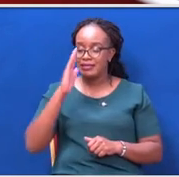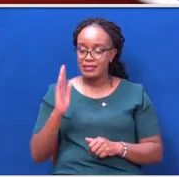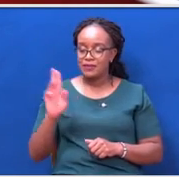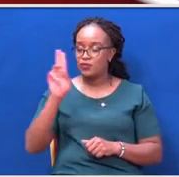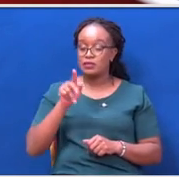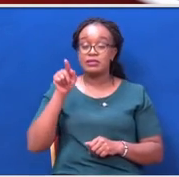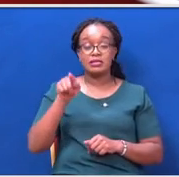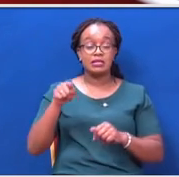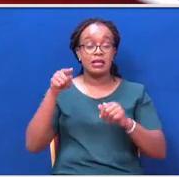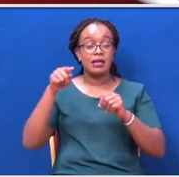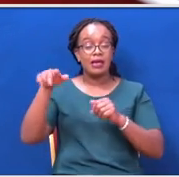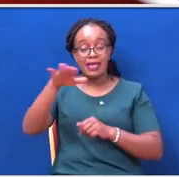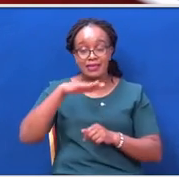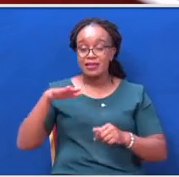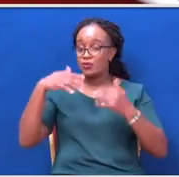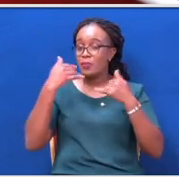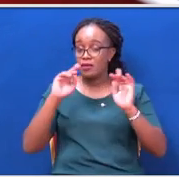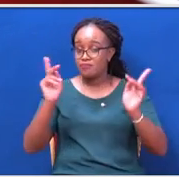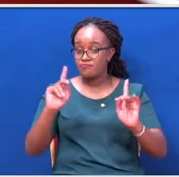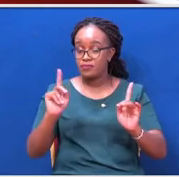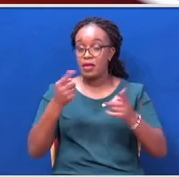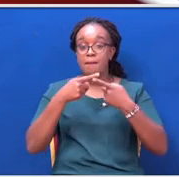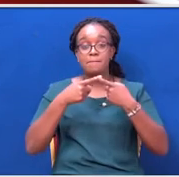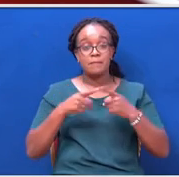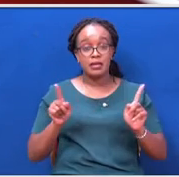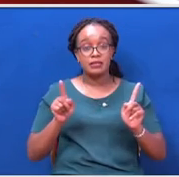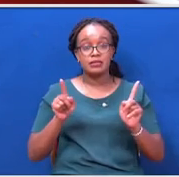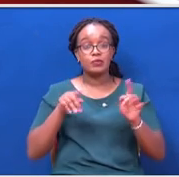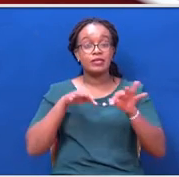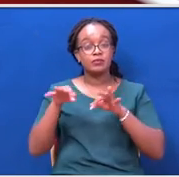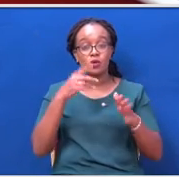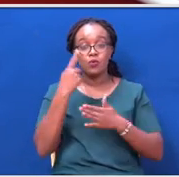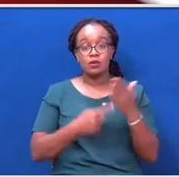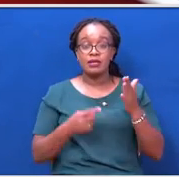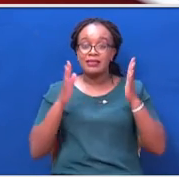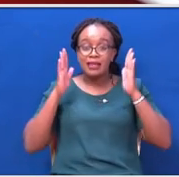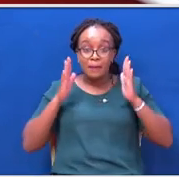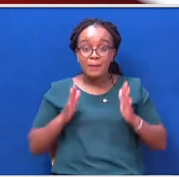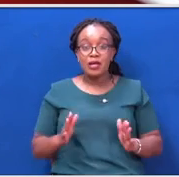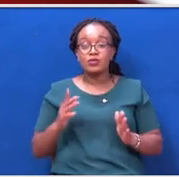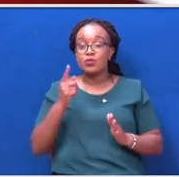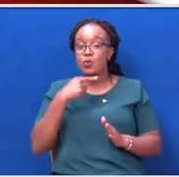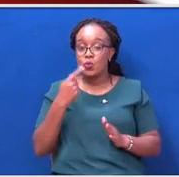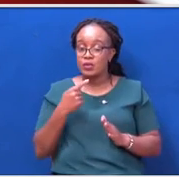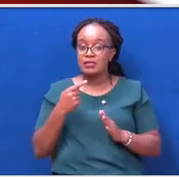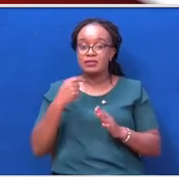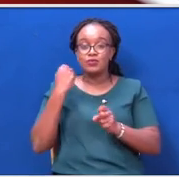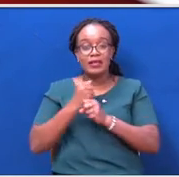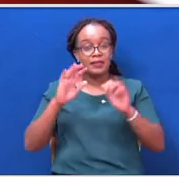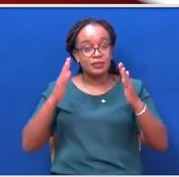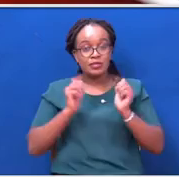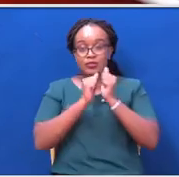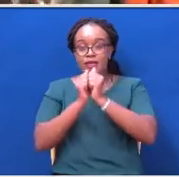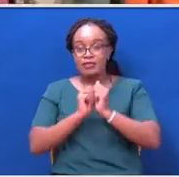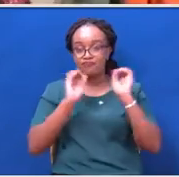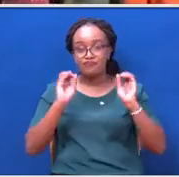circumstances. And so we are there trying to say whoever is taking that there, we are not together and we are not